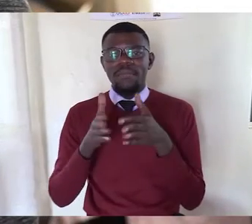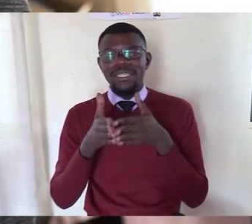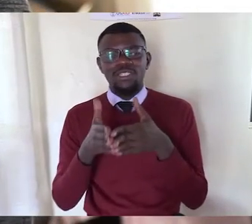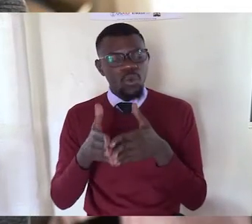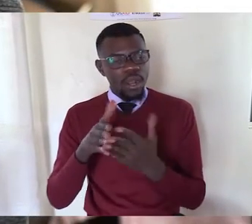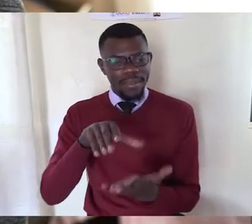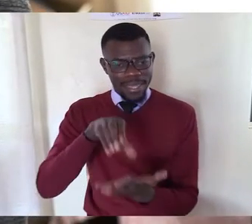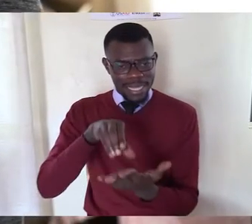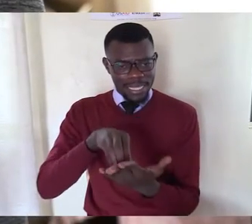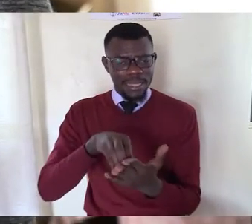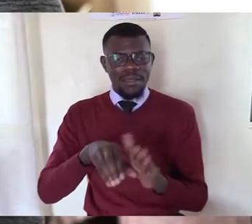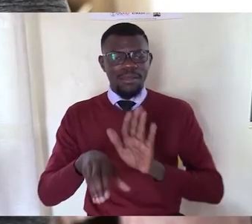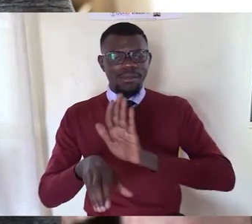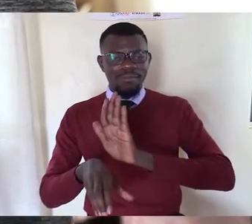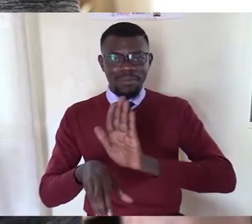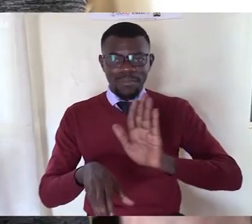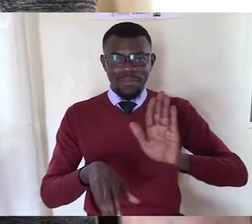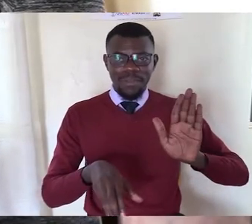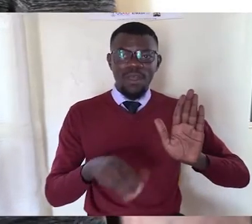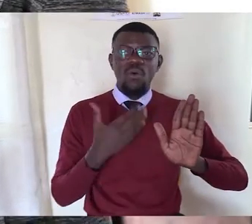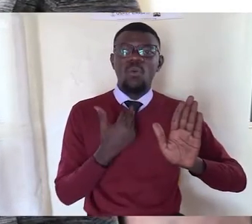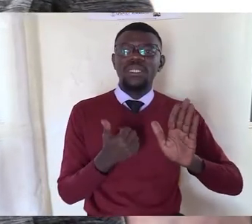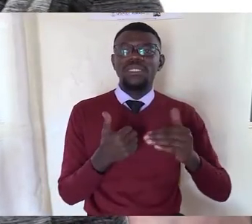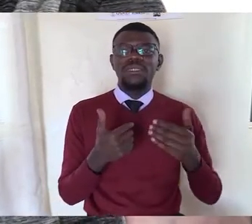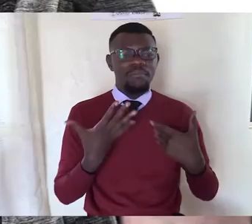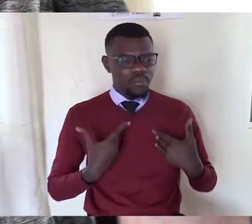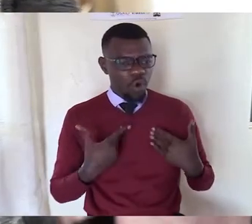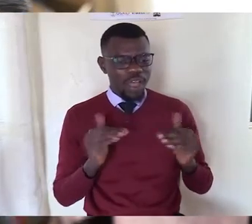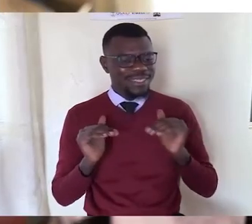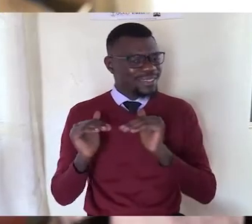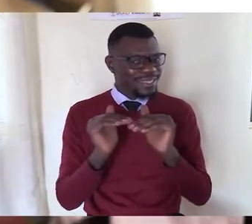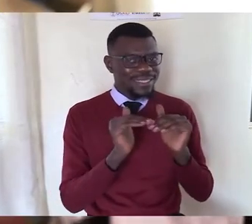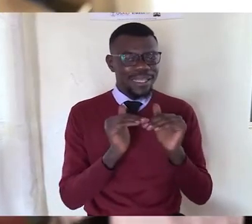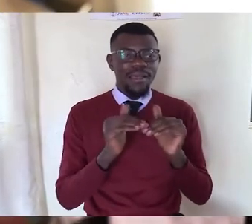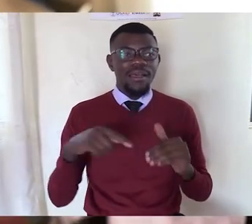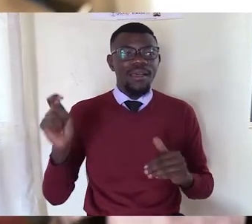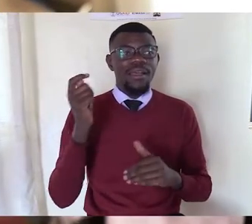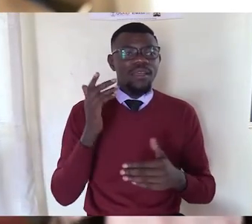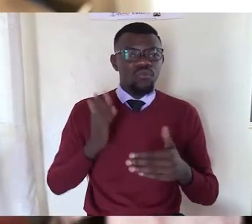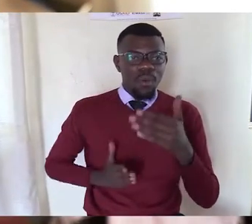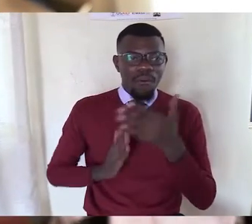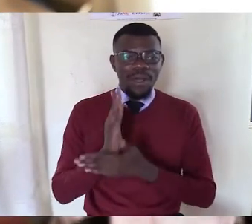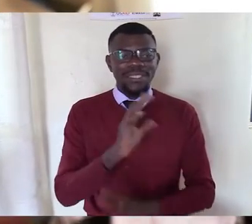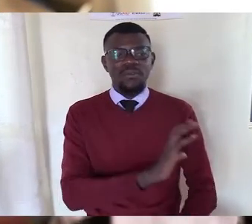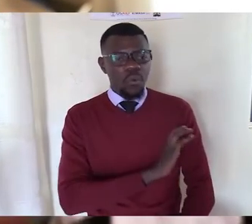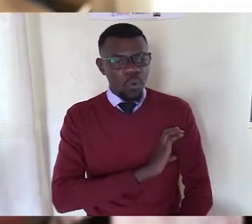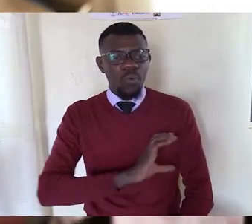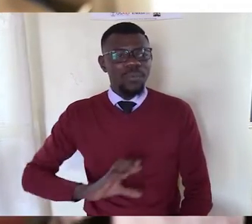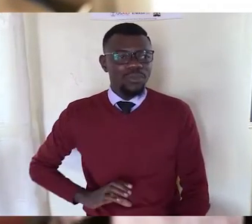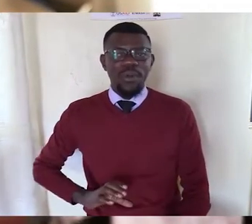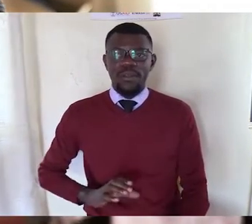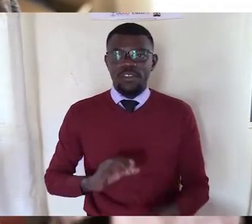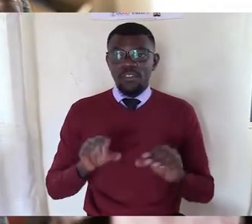to bring the alleged perpetrators to justice and guarantee. So the Kenya Human Rights Commission has already